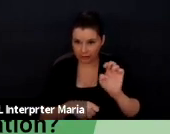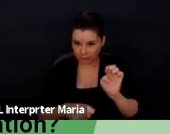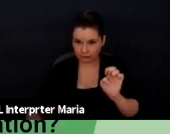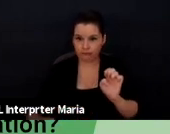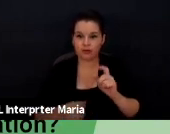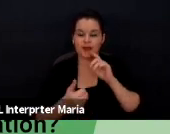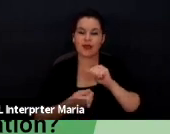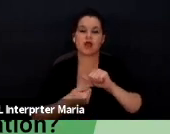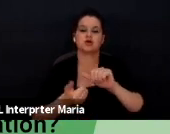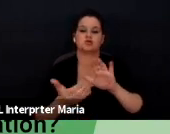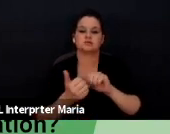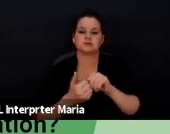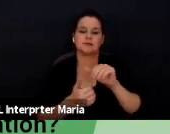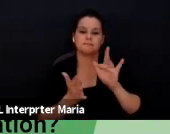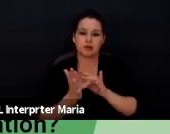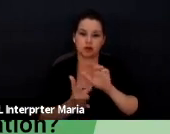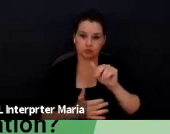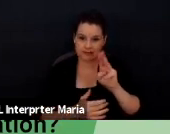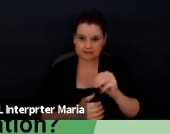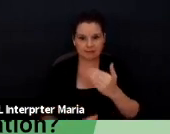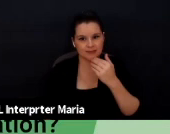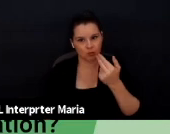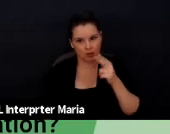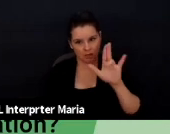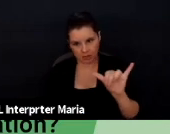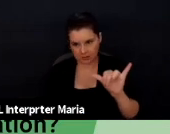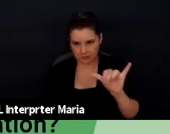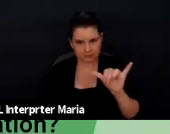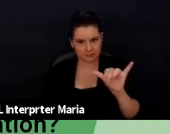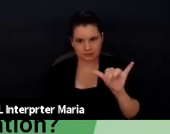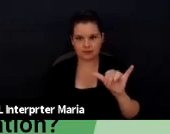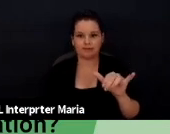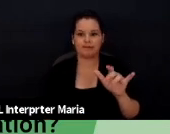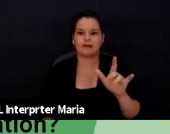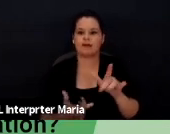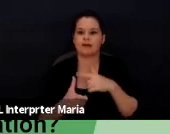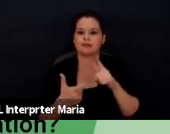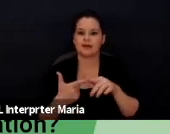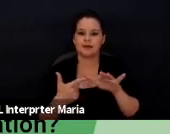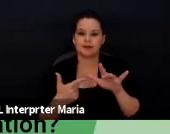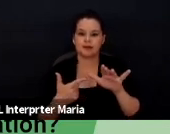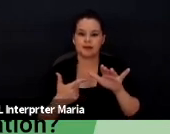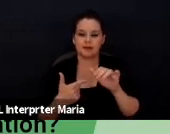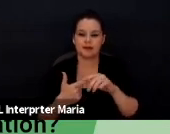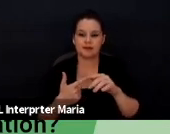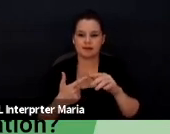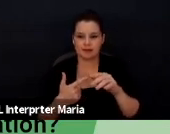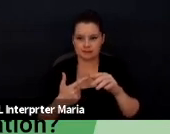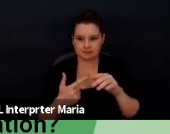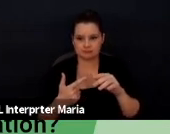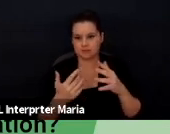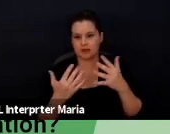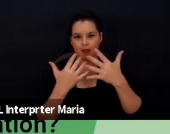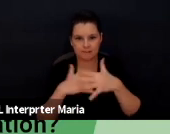Addressing medical racism, thank you, Holly. And then the combination of some of the results